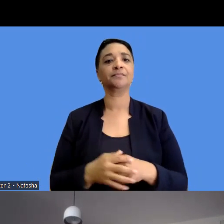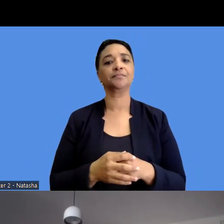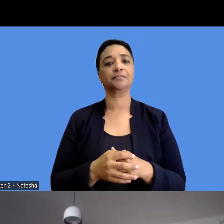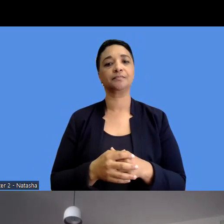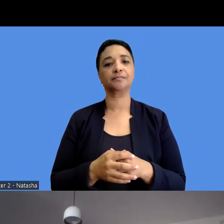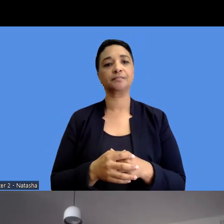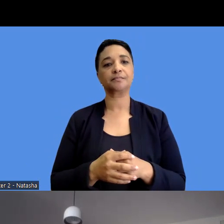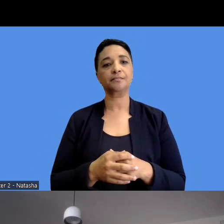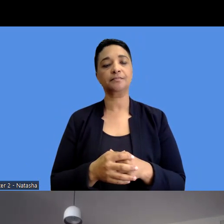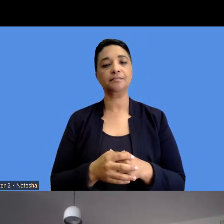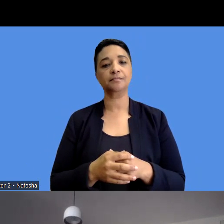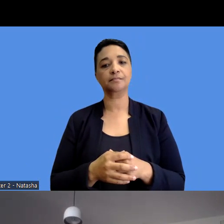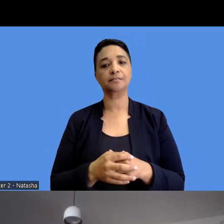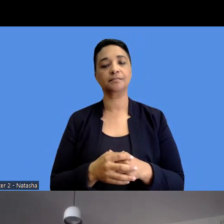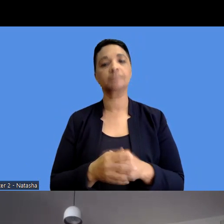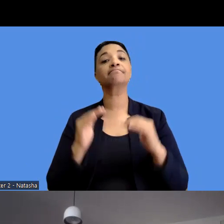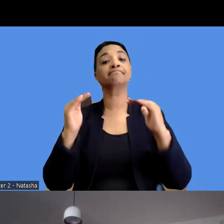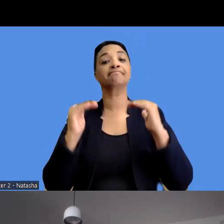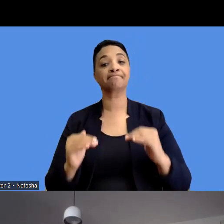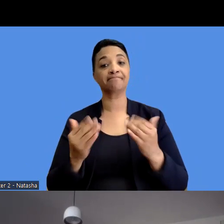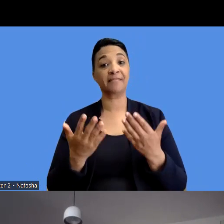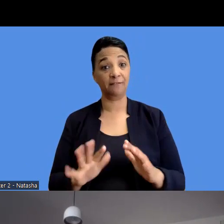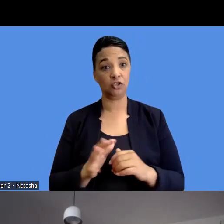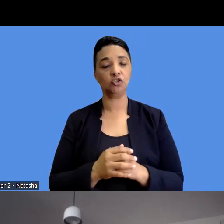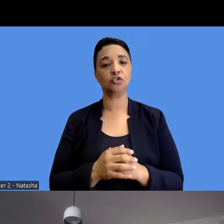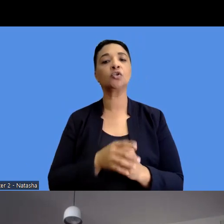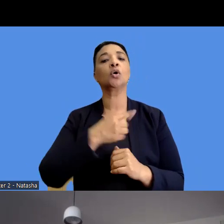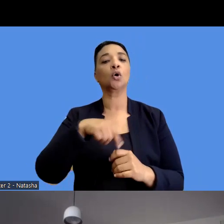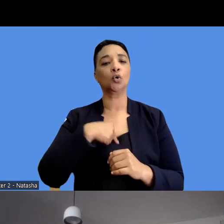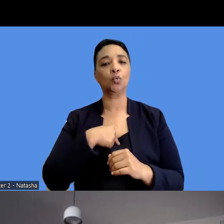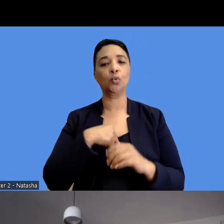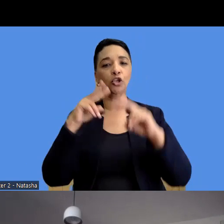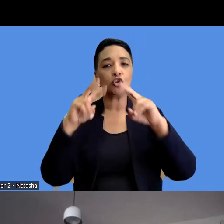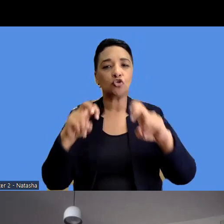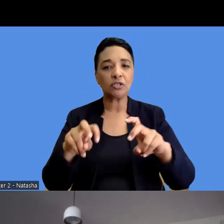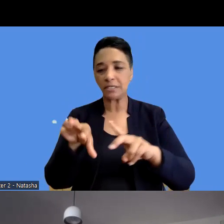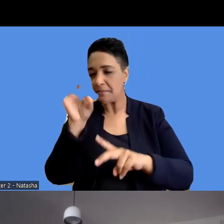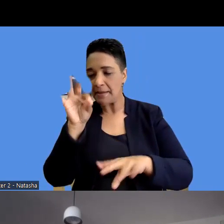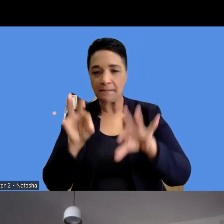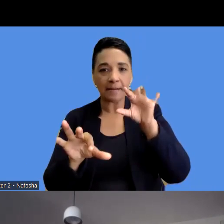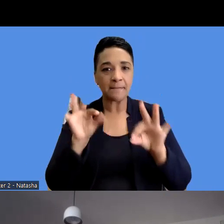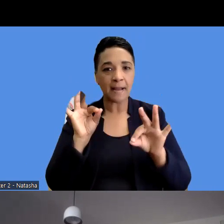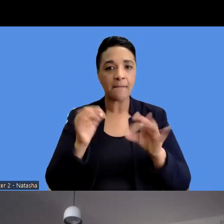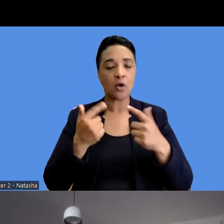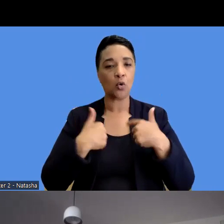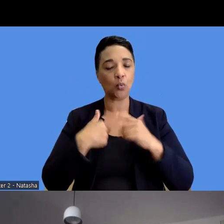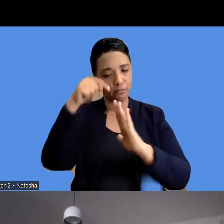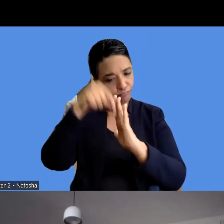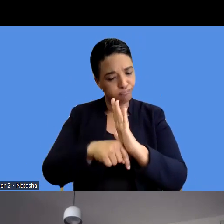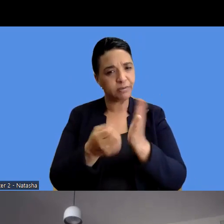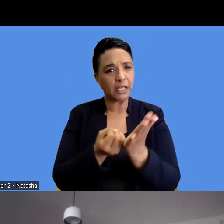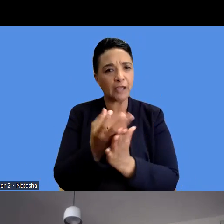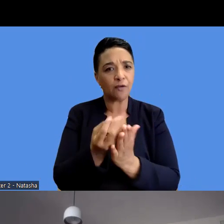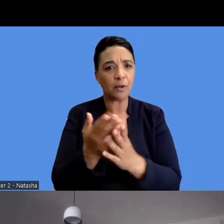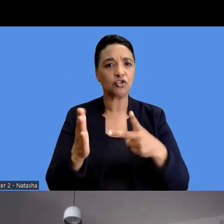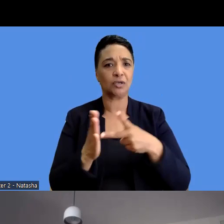activities. So afterwards, we did a selection of case studies where we had richness of information, diversity of approaches